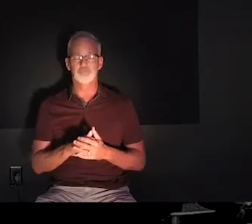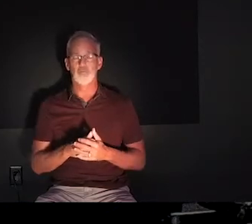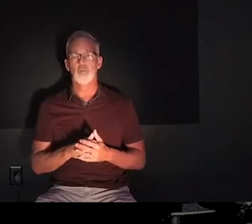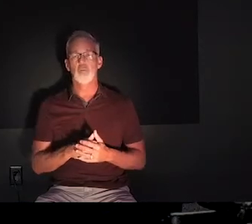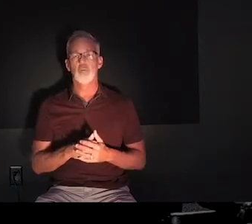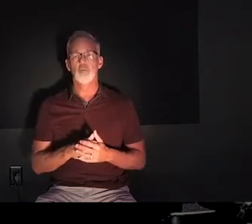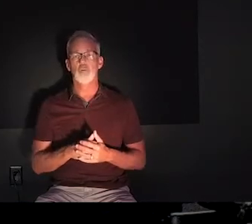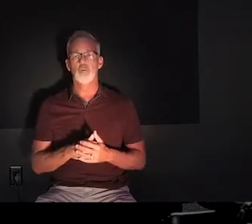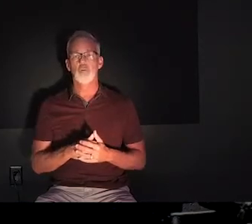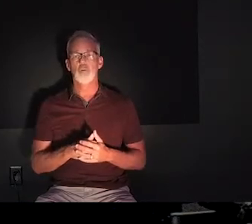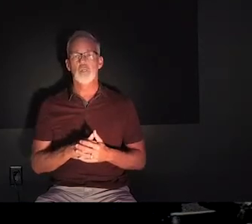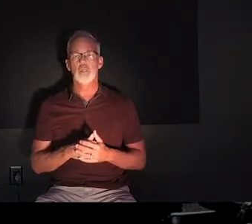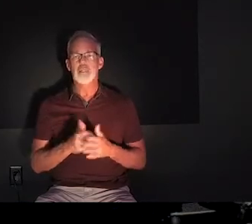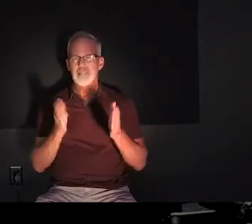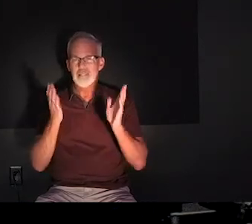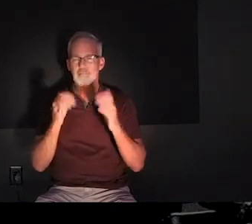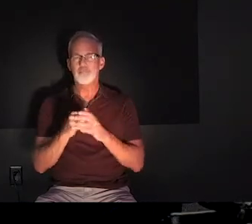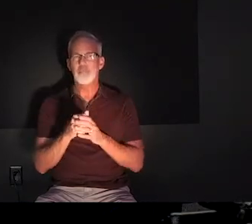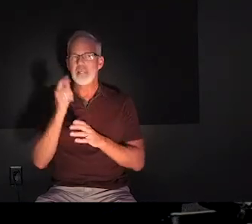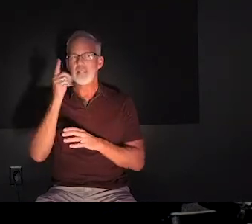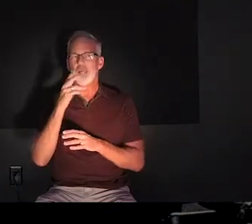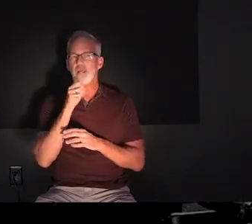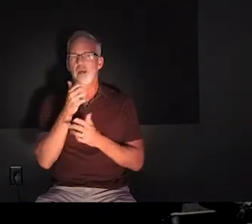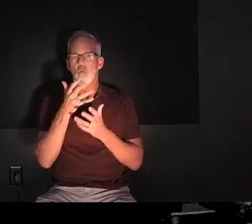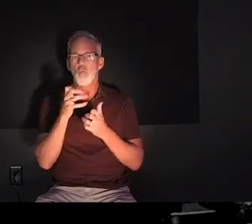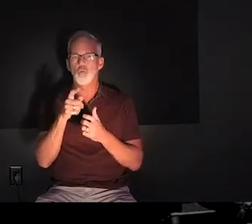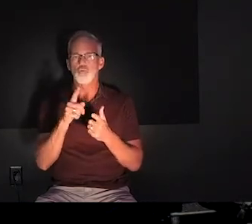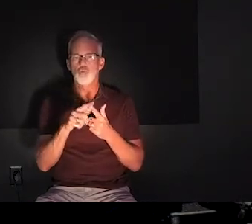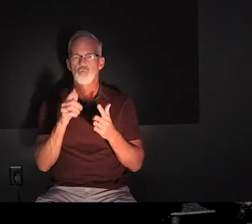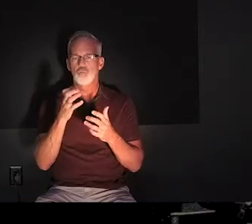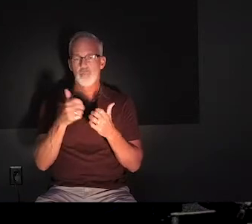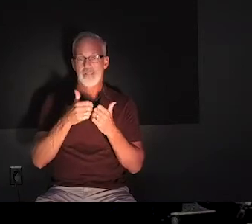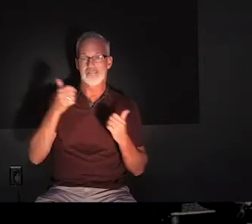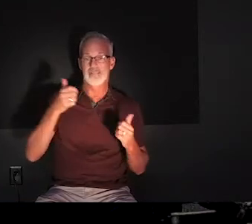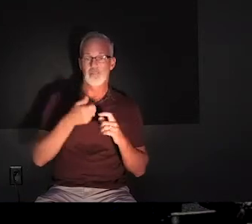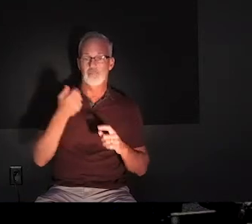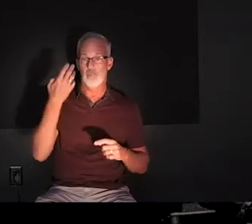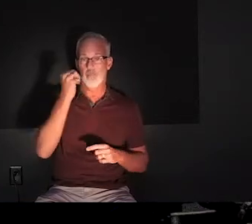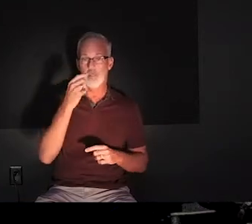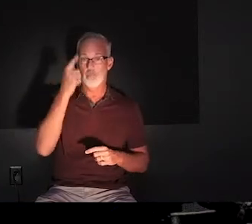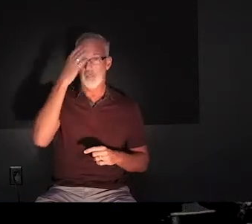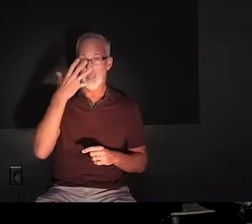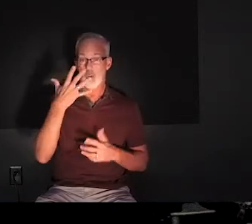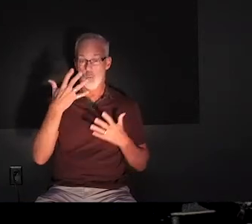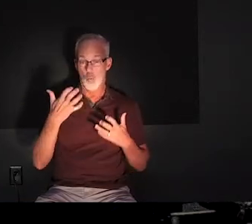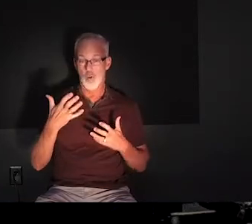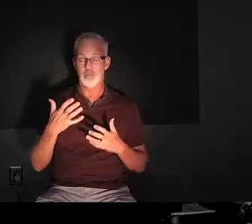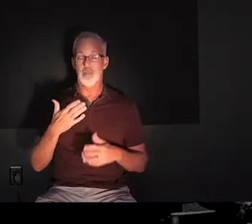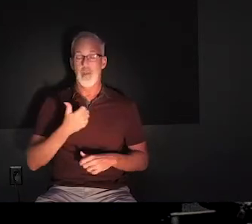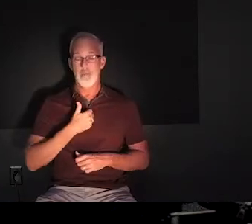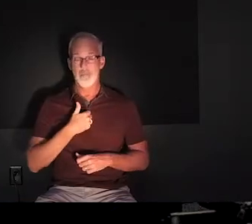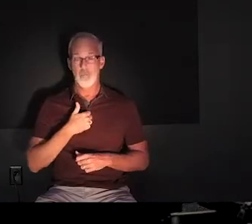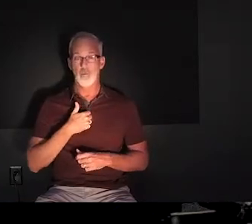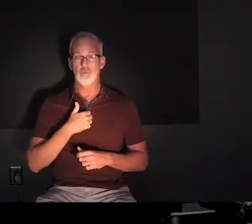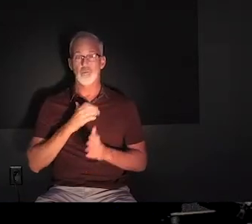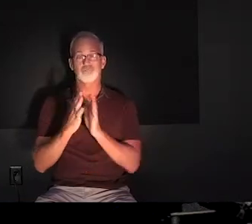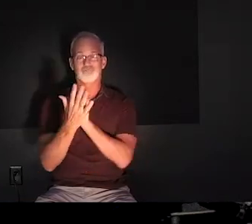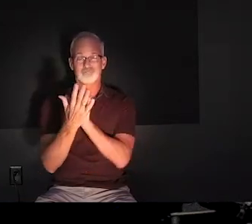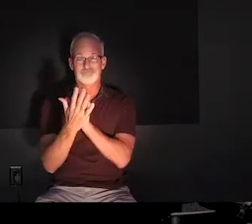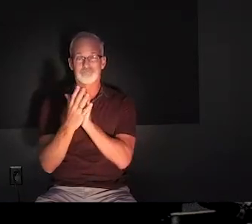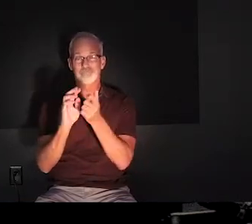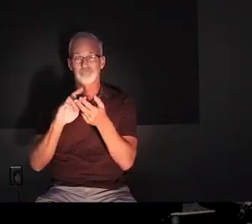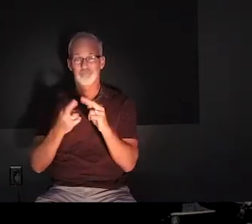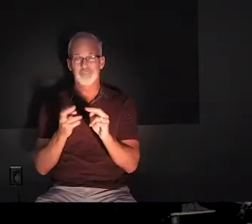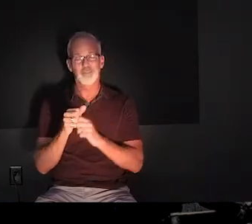you, all of you are listening, God doesn't want you to be separate from Him, but God wants a personal, intimate relationship with you,